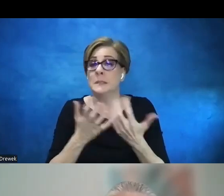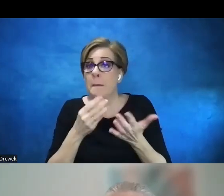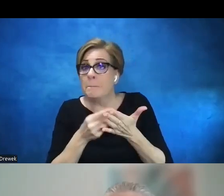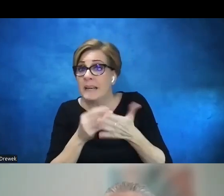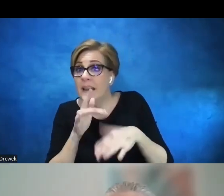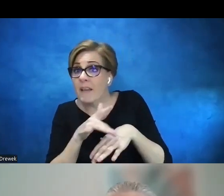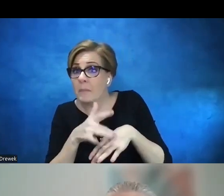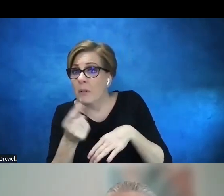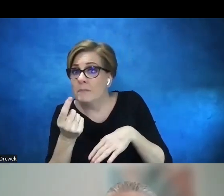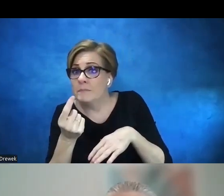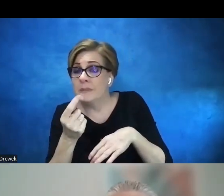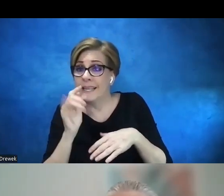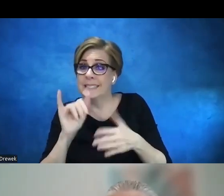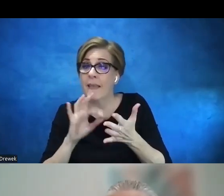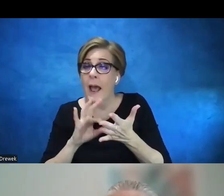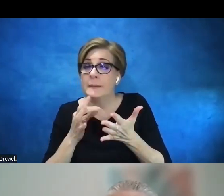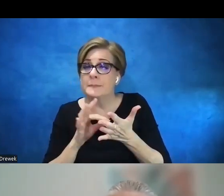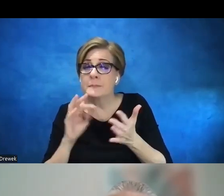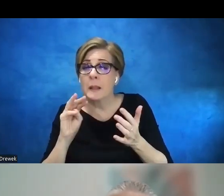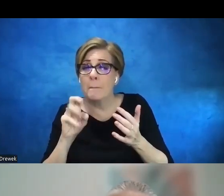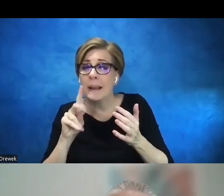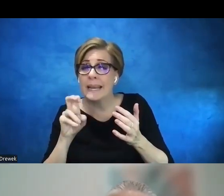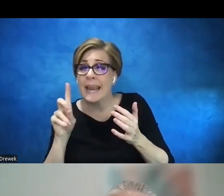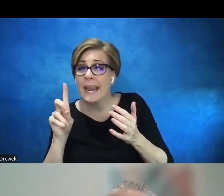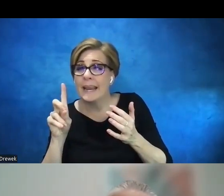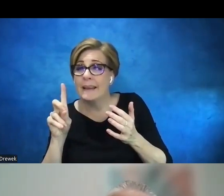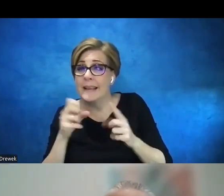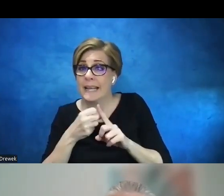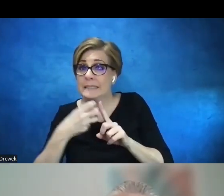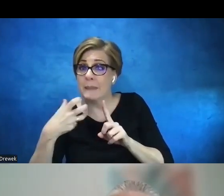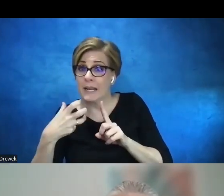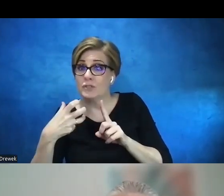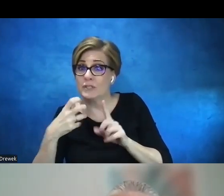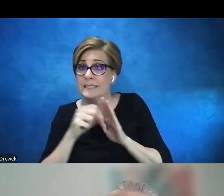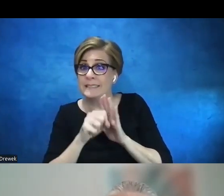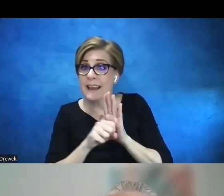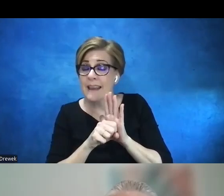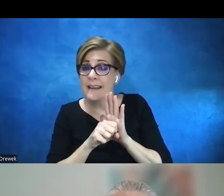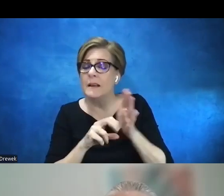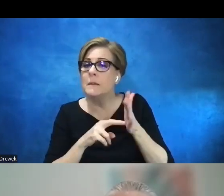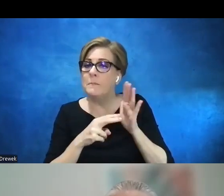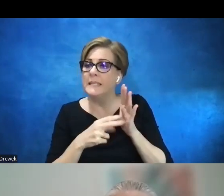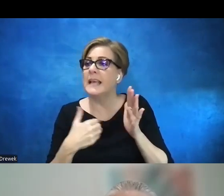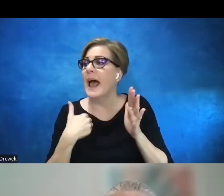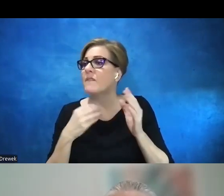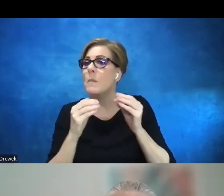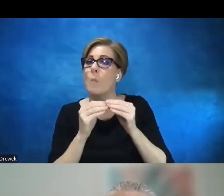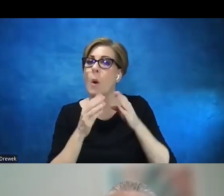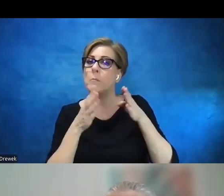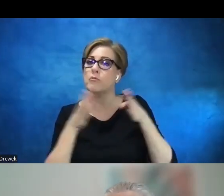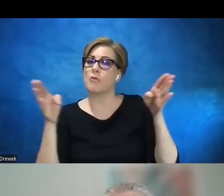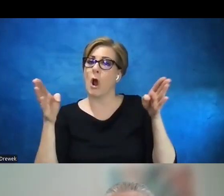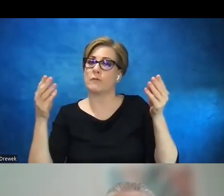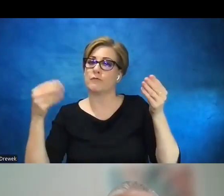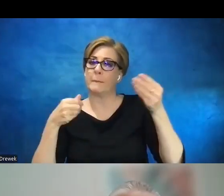a Medicaid expansion state so that there's perhaps better or more broad reimbursement for